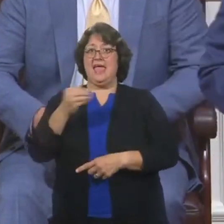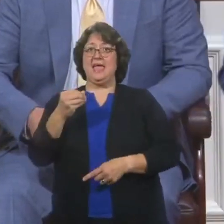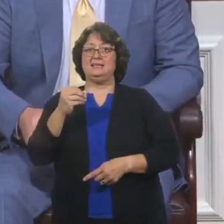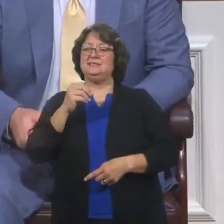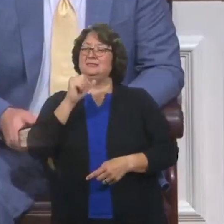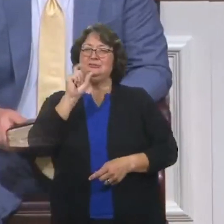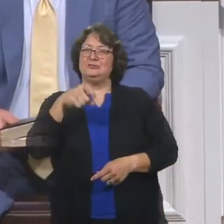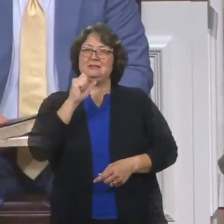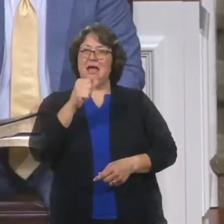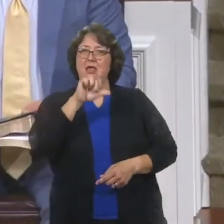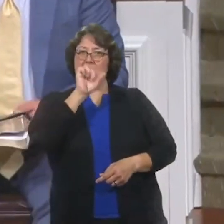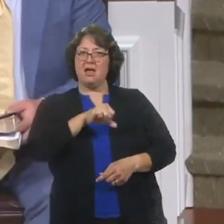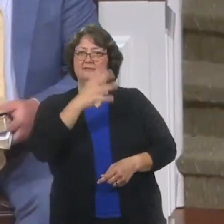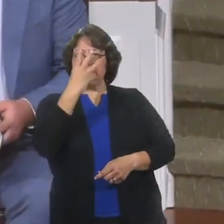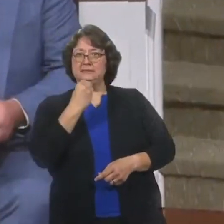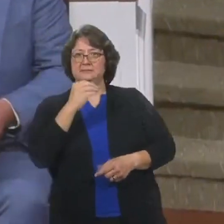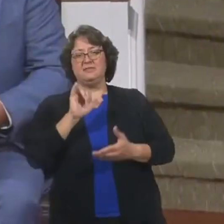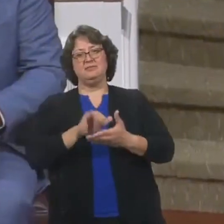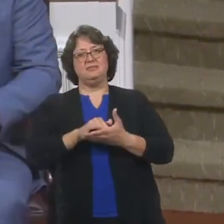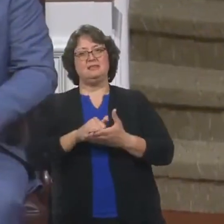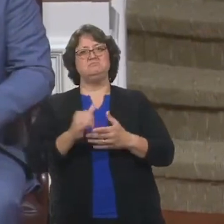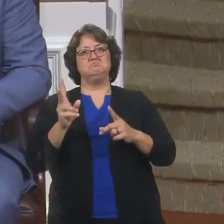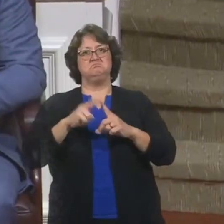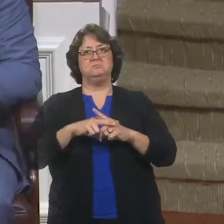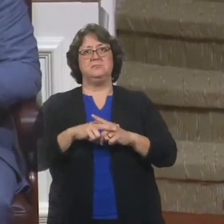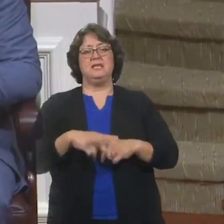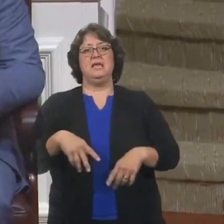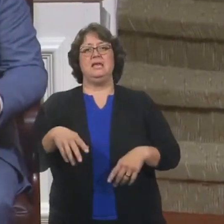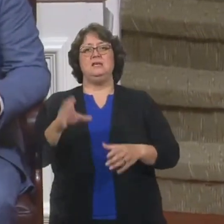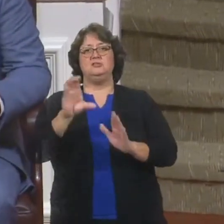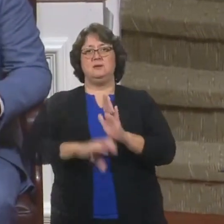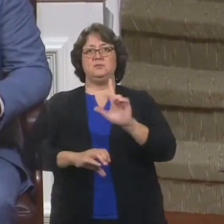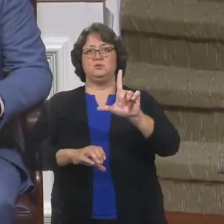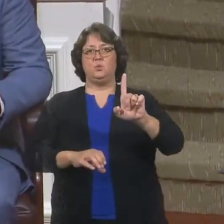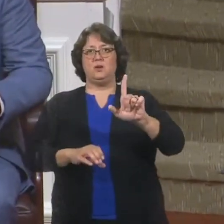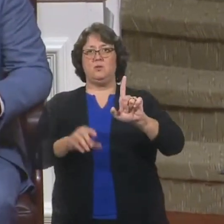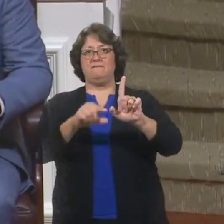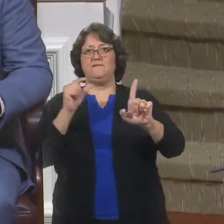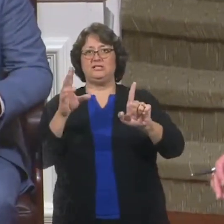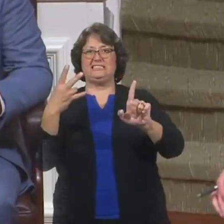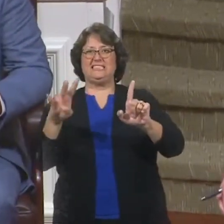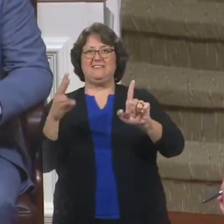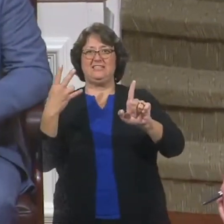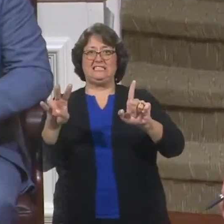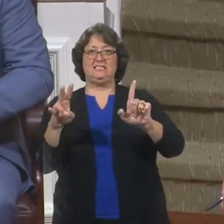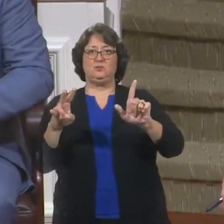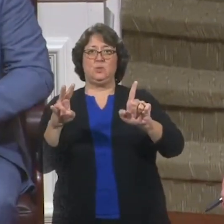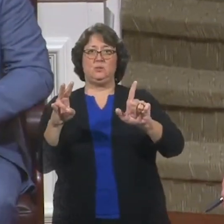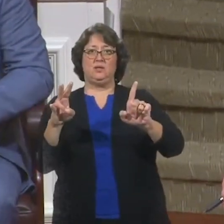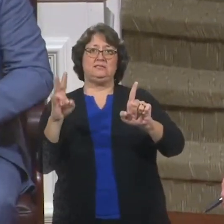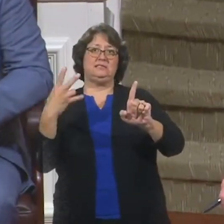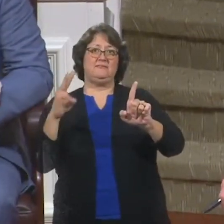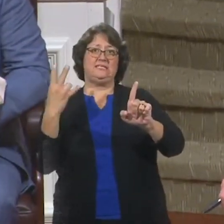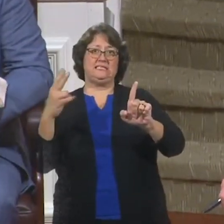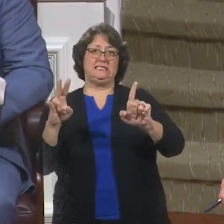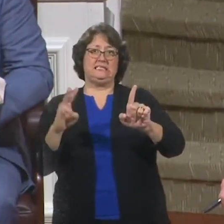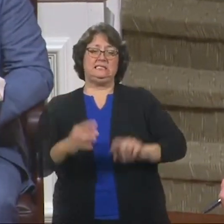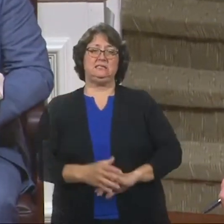love sleep. That's just a practical aspect. Let's look one more. 21, verse number 17. 21, 17.